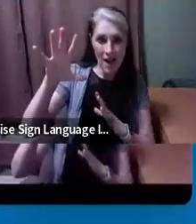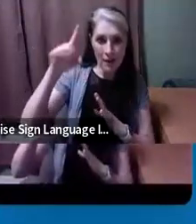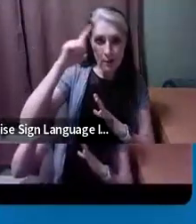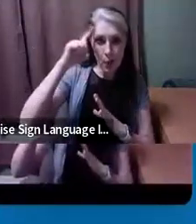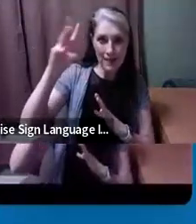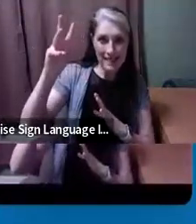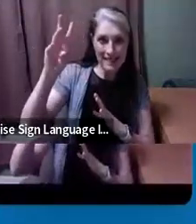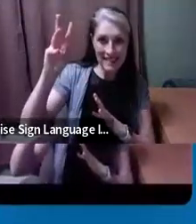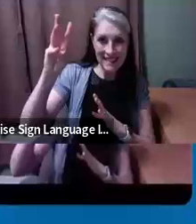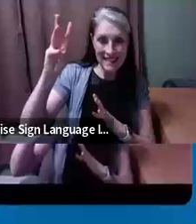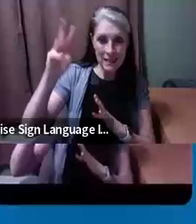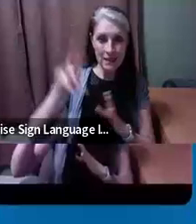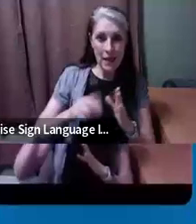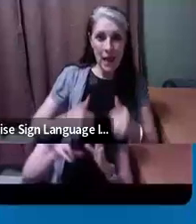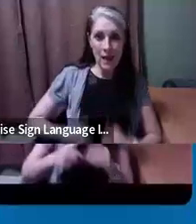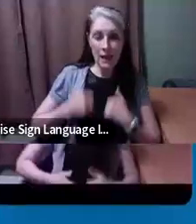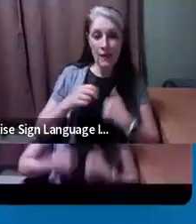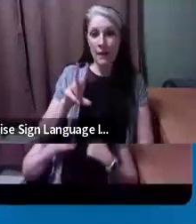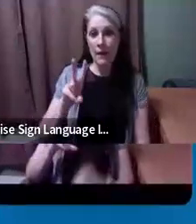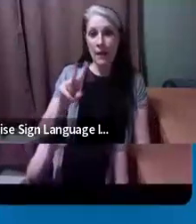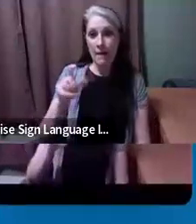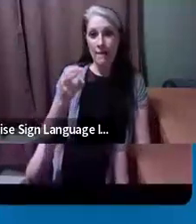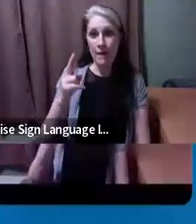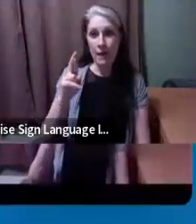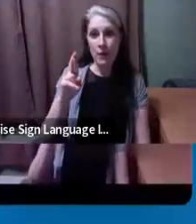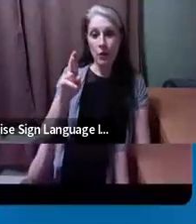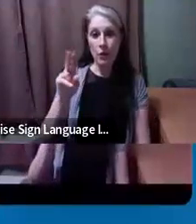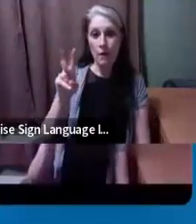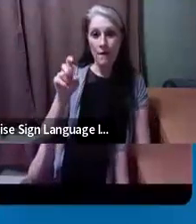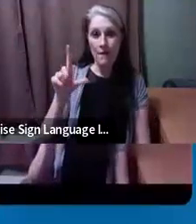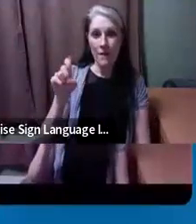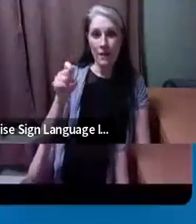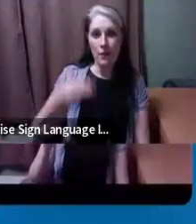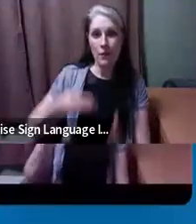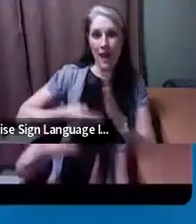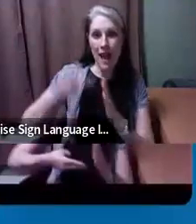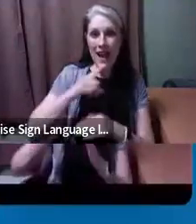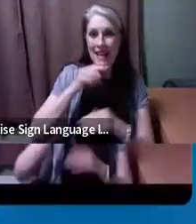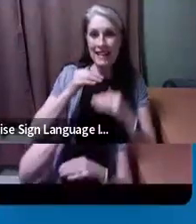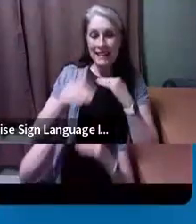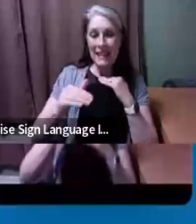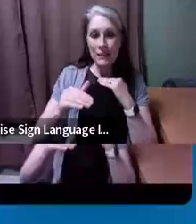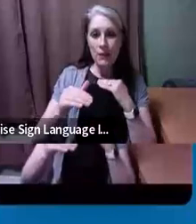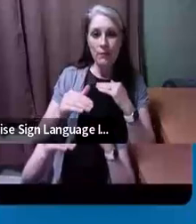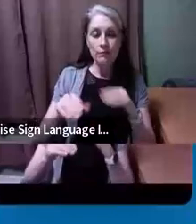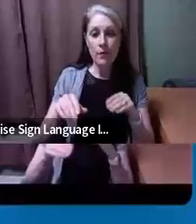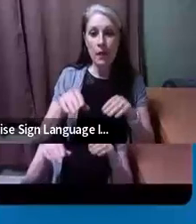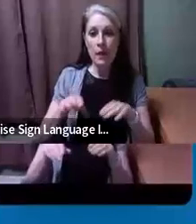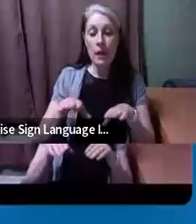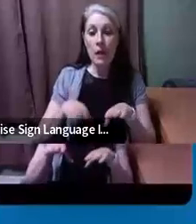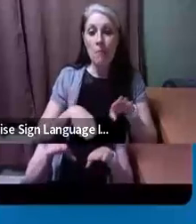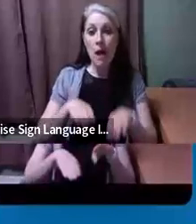and I live in Victorville, California, the high desert. My feet touch the